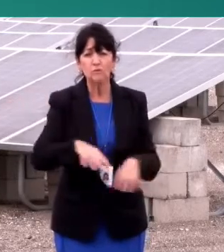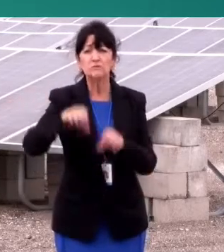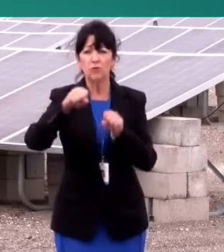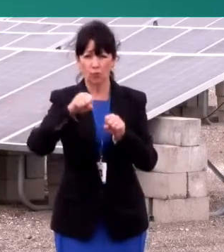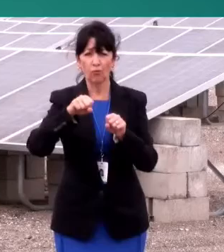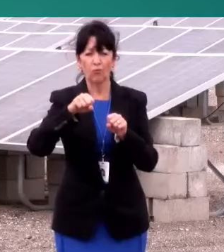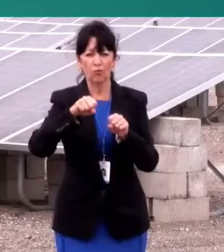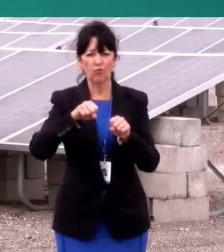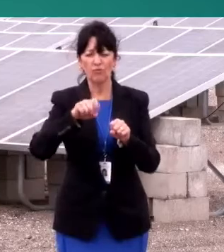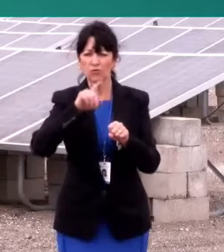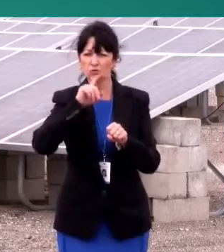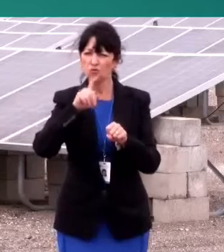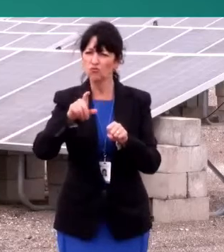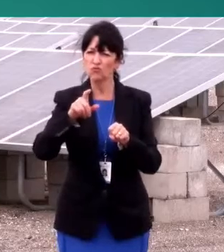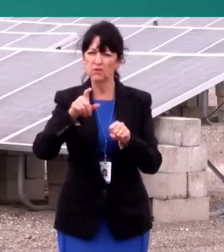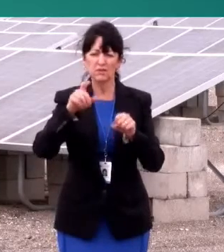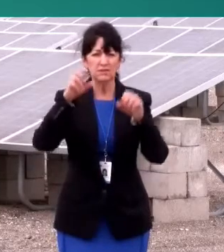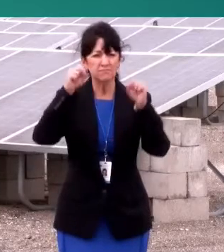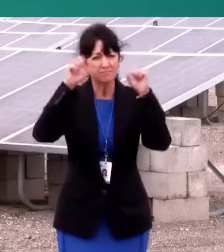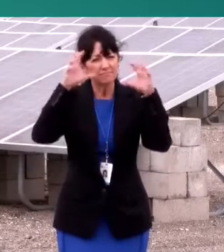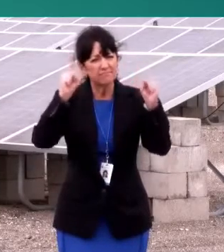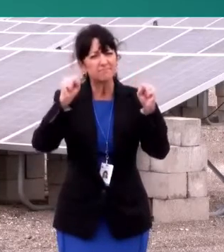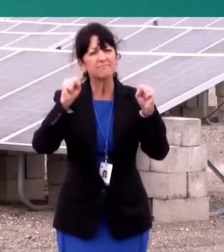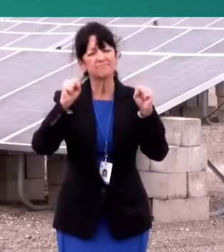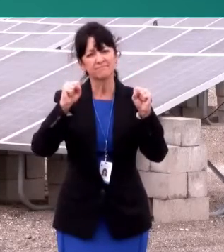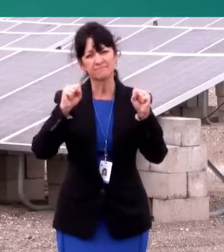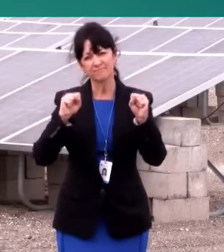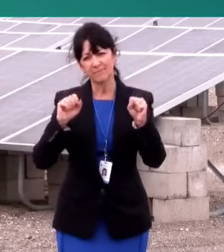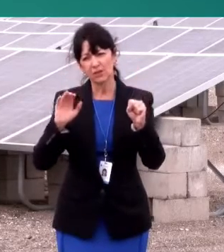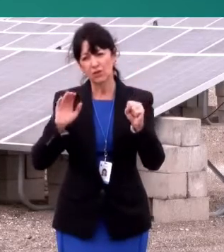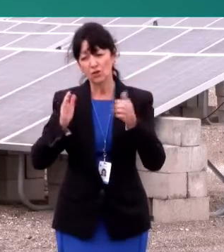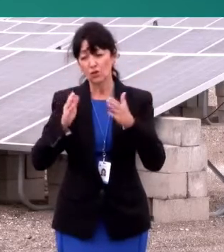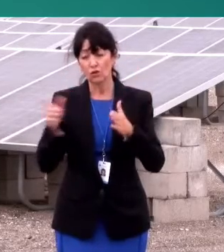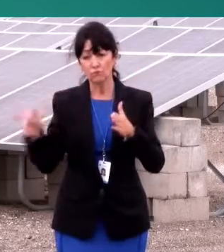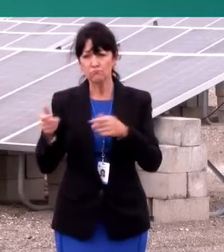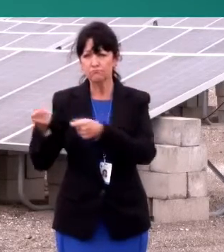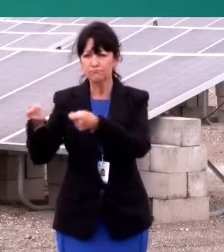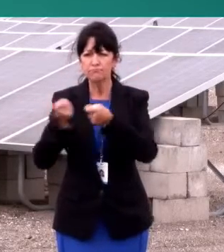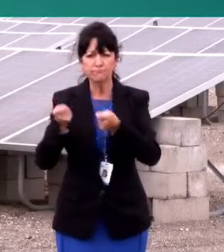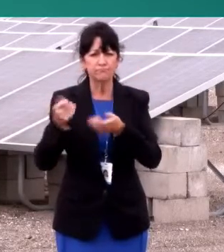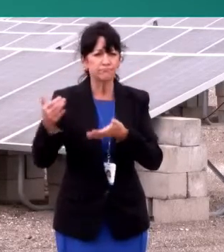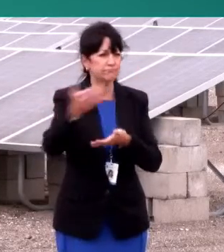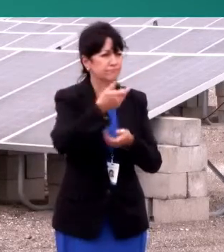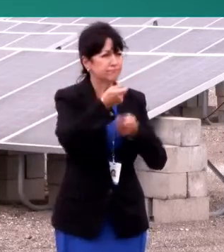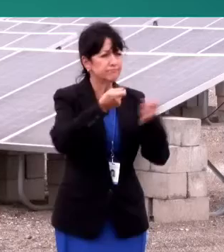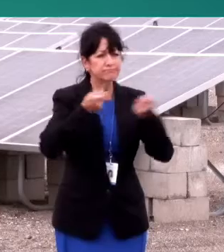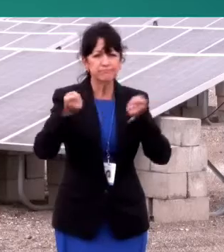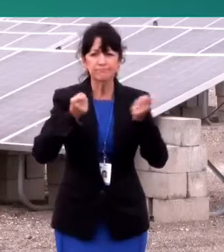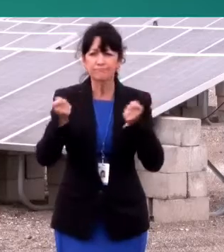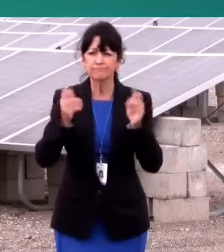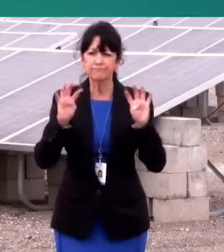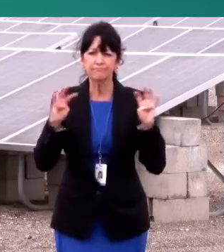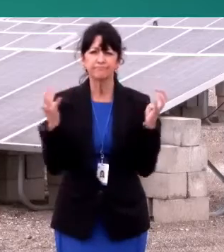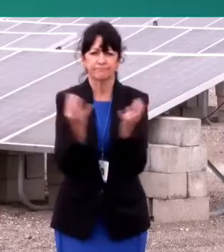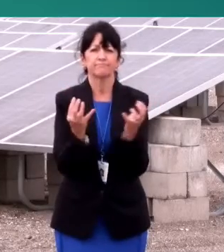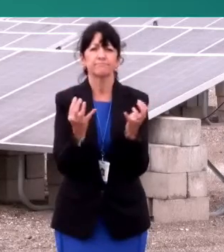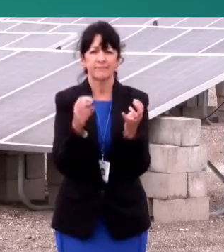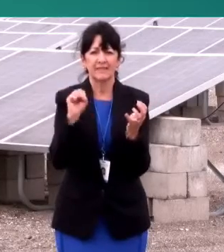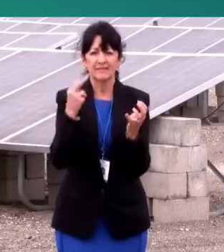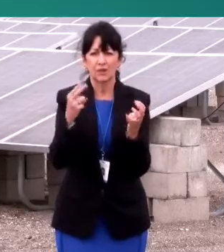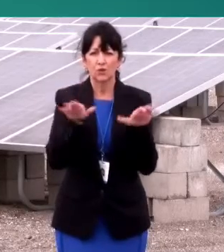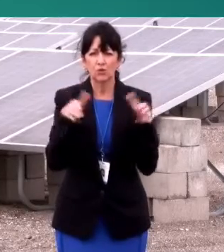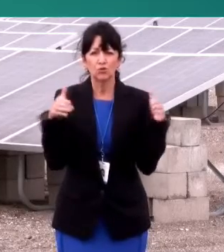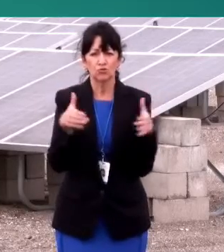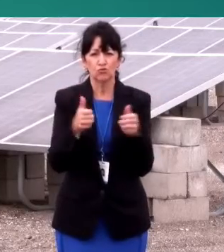remarkable. It's incredible. The way she put these stakeholder groups together, her leadership, the ability to